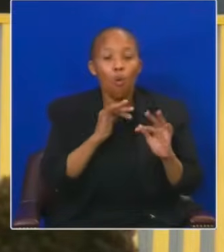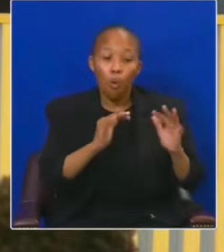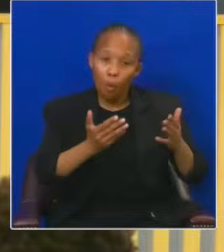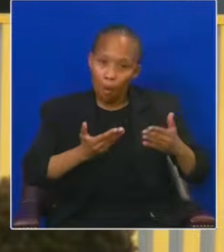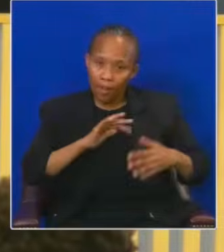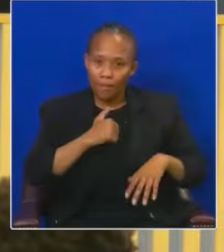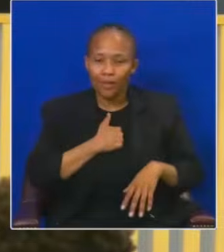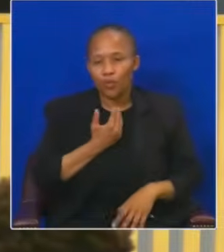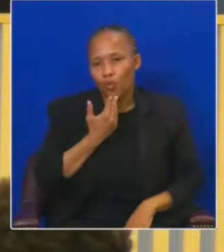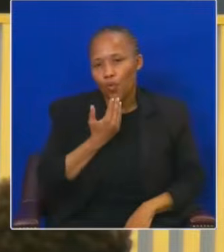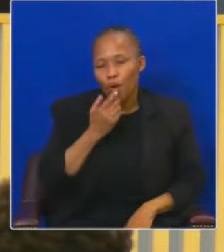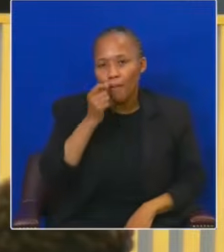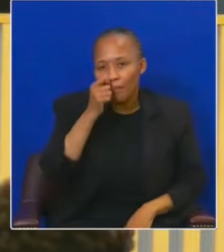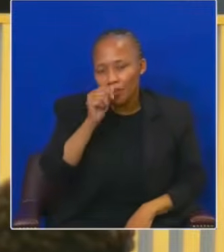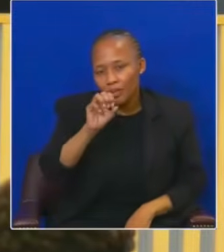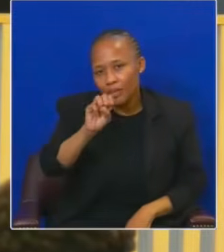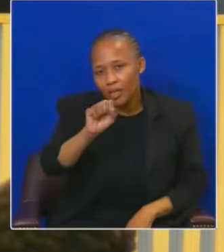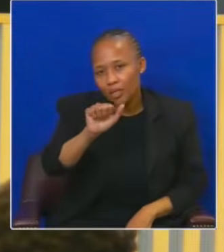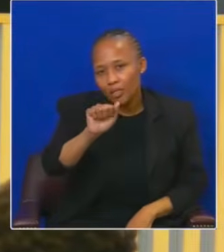Mr. Nhlanhla,